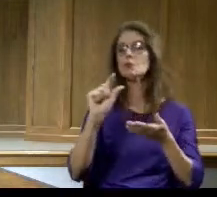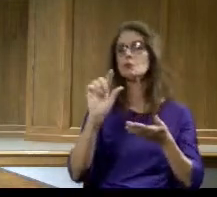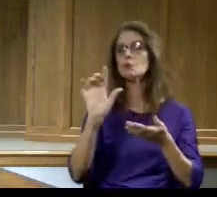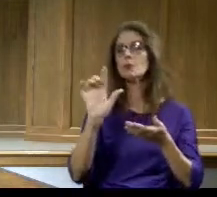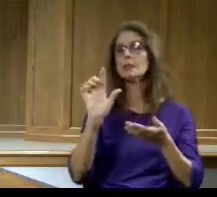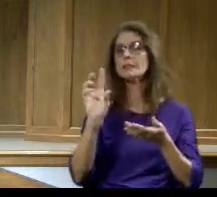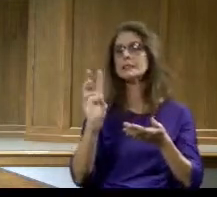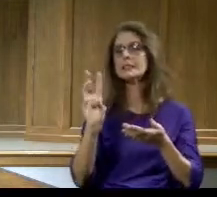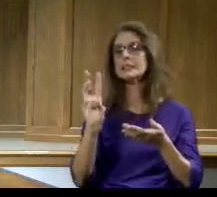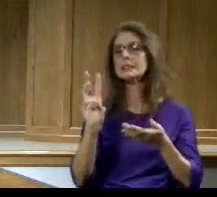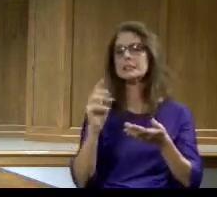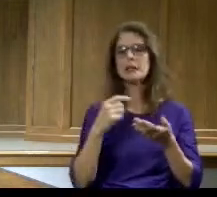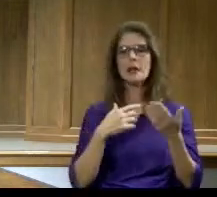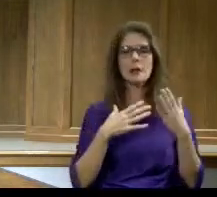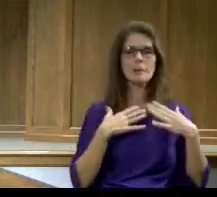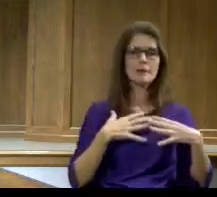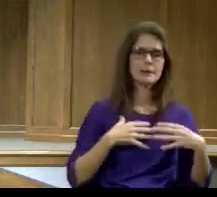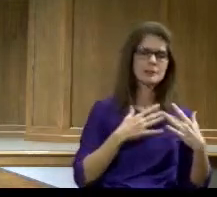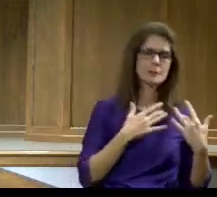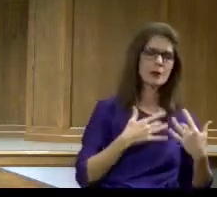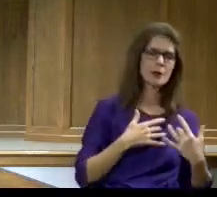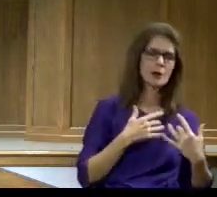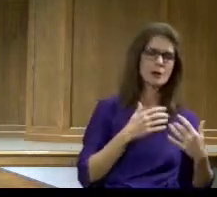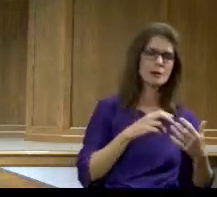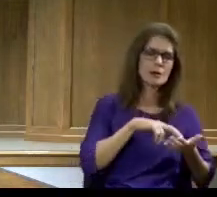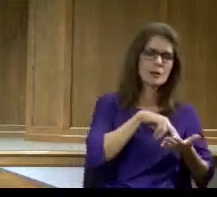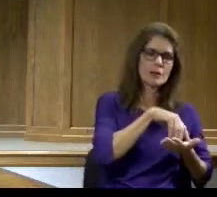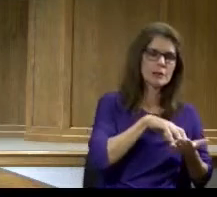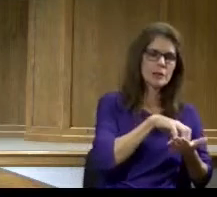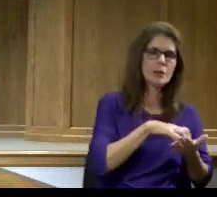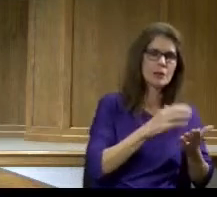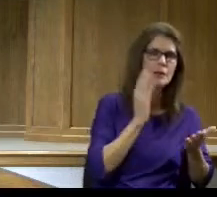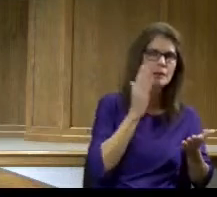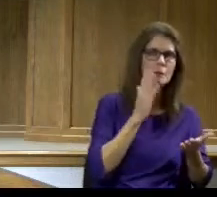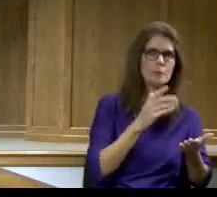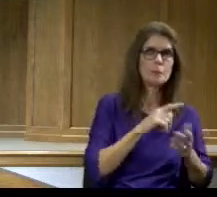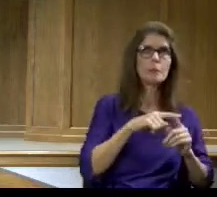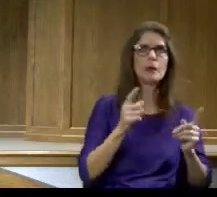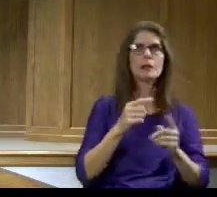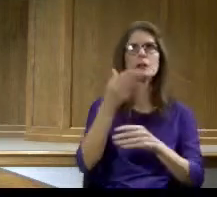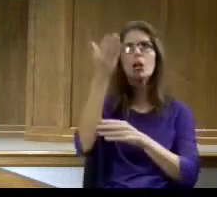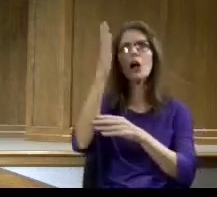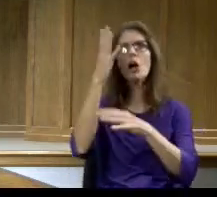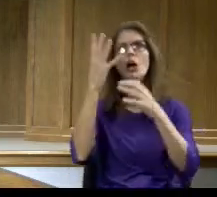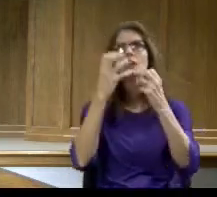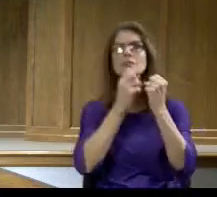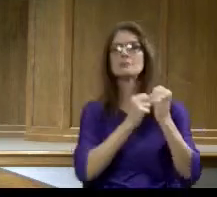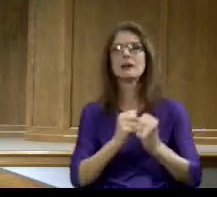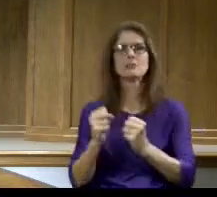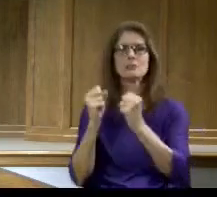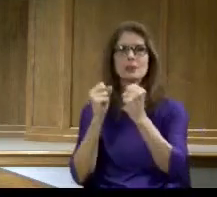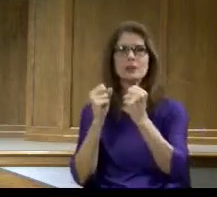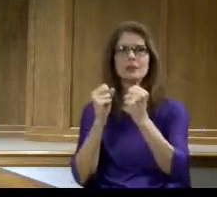but God is the strength of my heart and my portion forever.